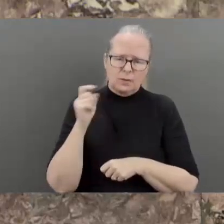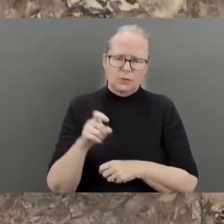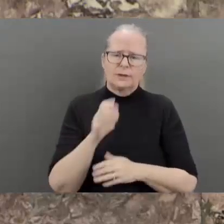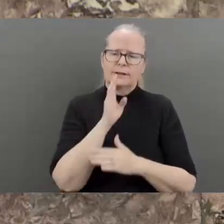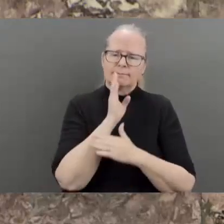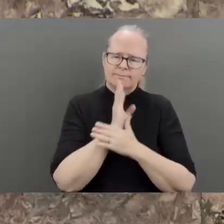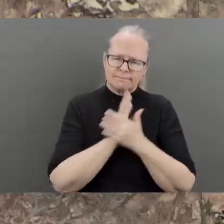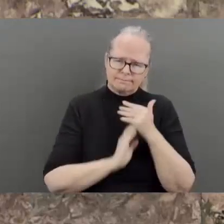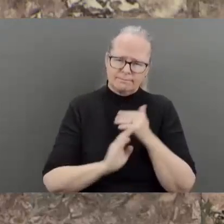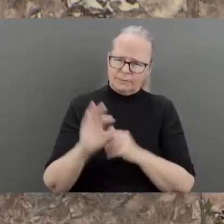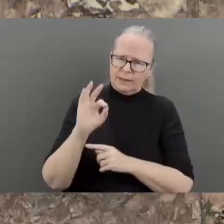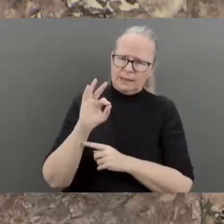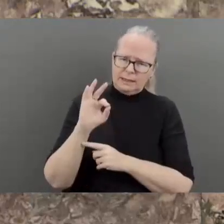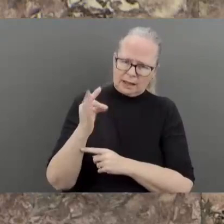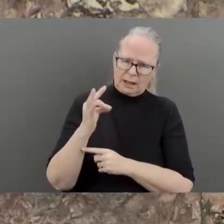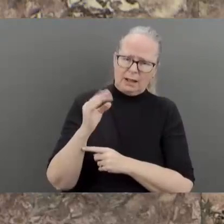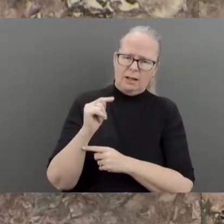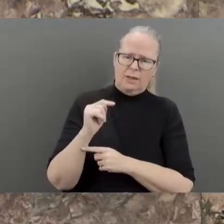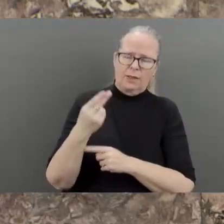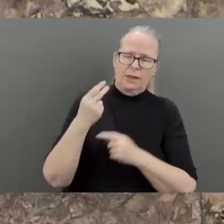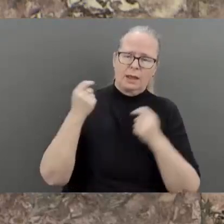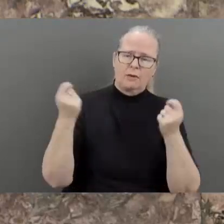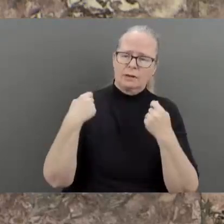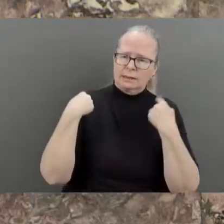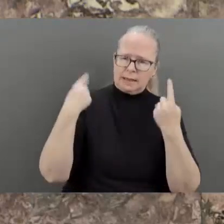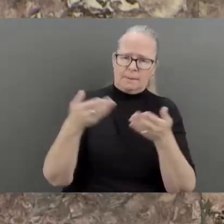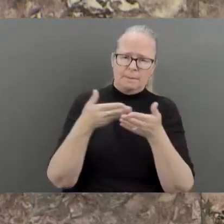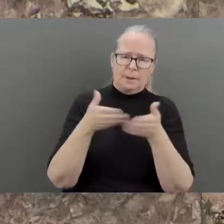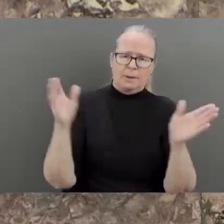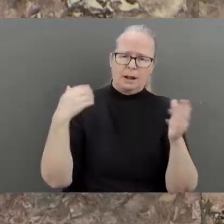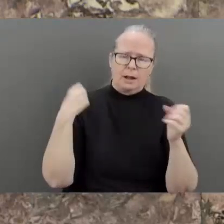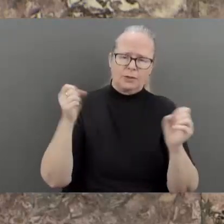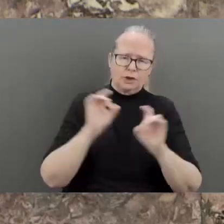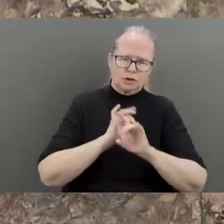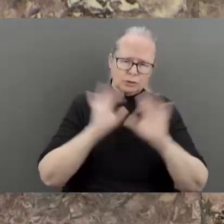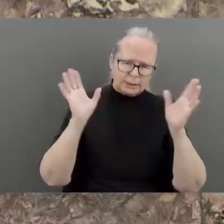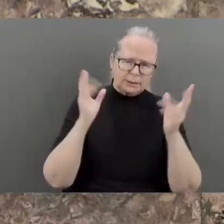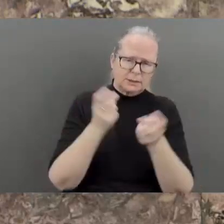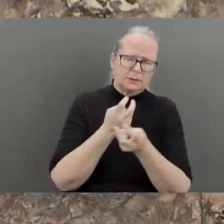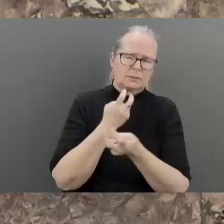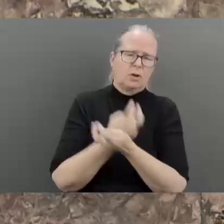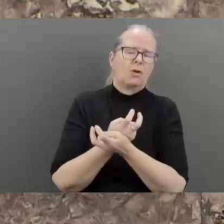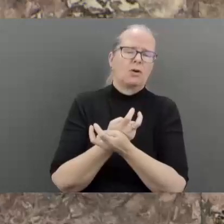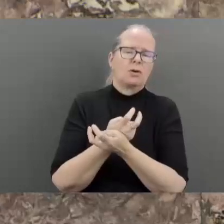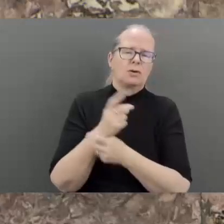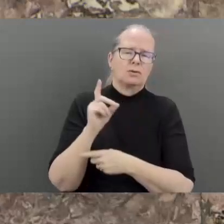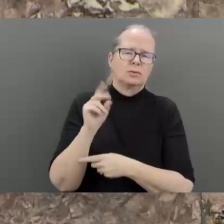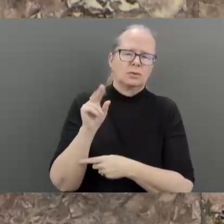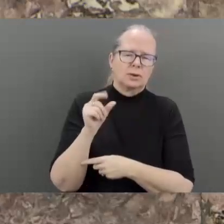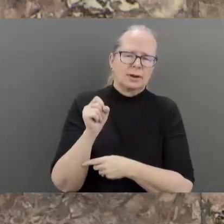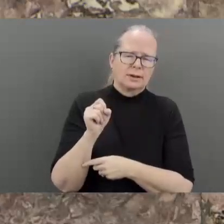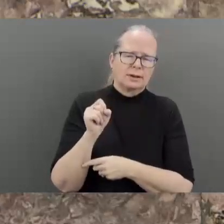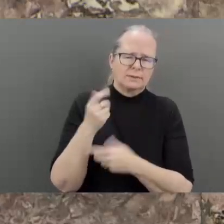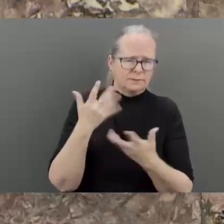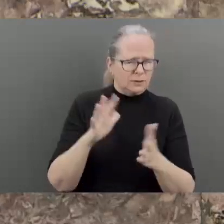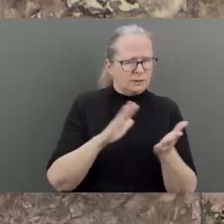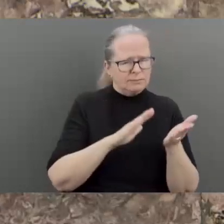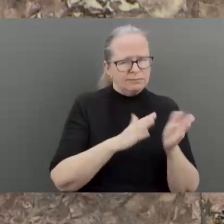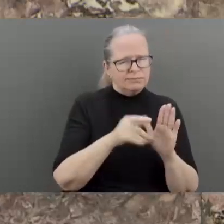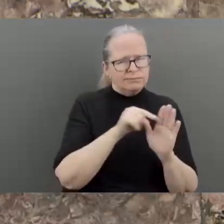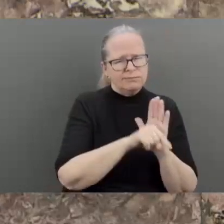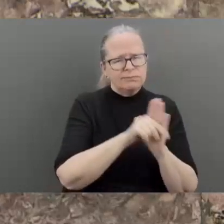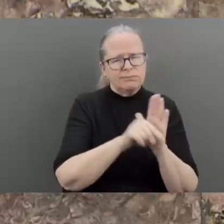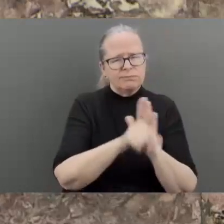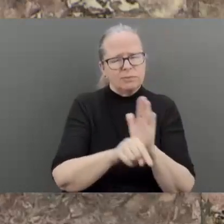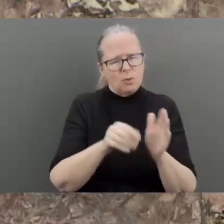crisis, a toxic drug crisis that has taken the lives of over 16,000 British Columbians. Mr. Speaker, each